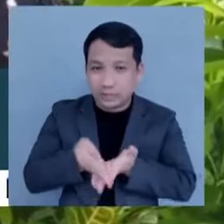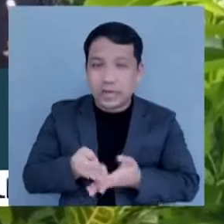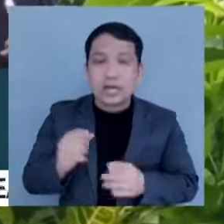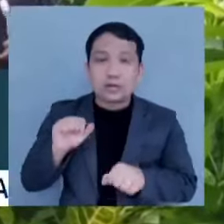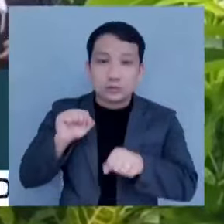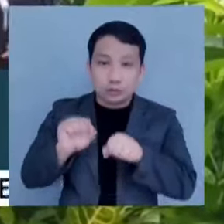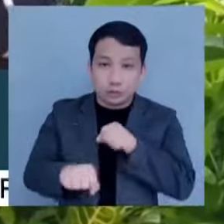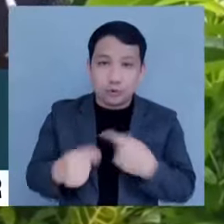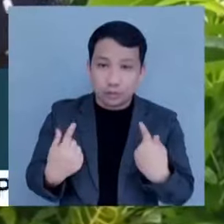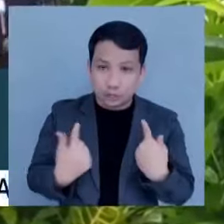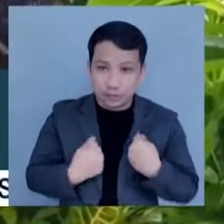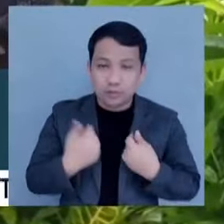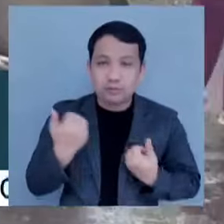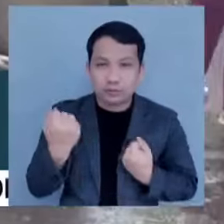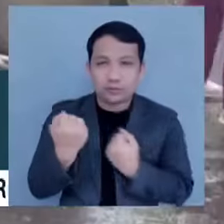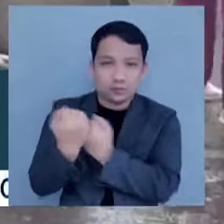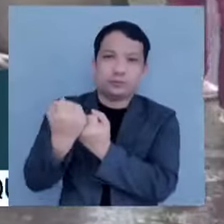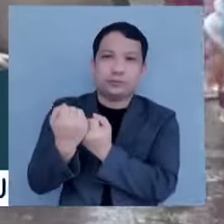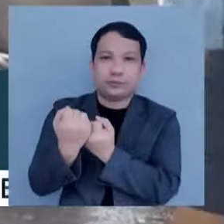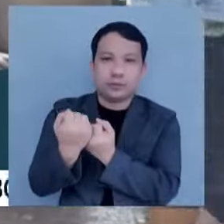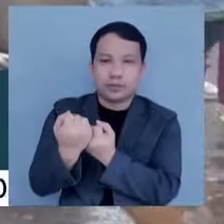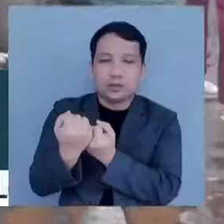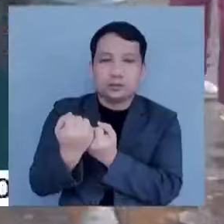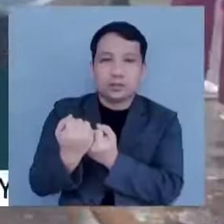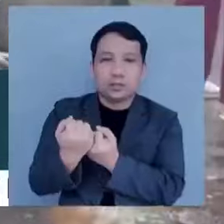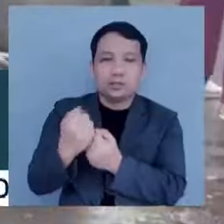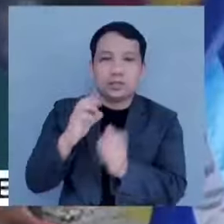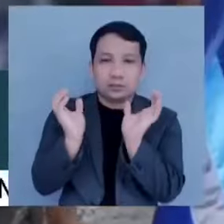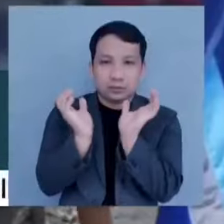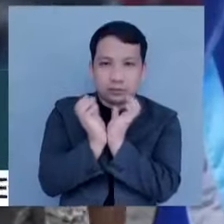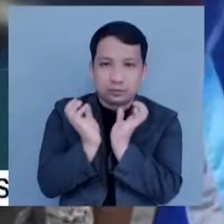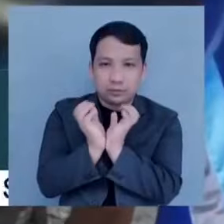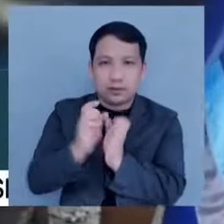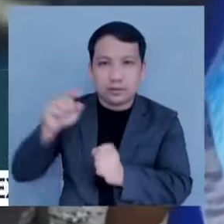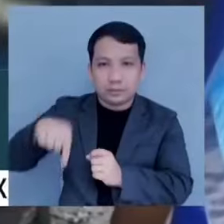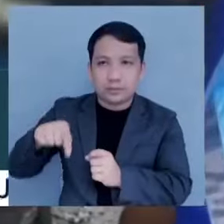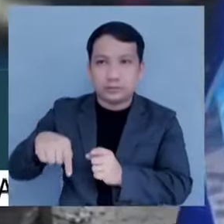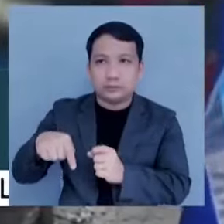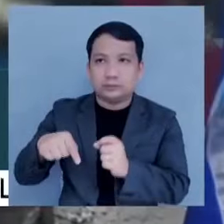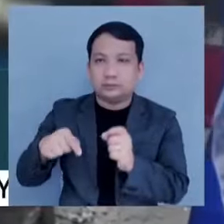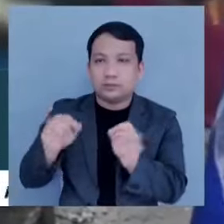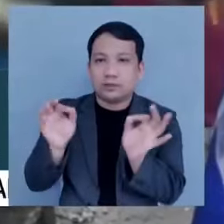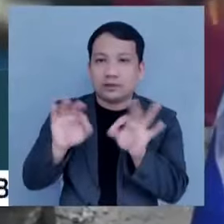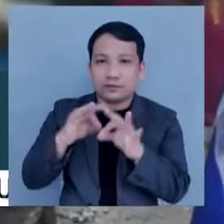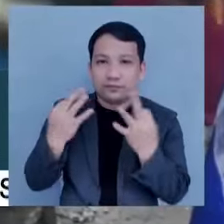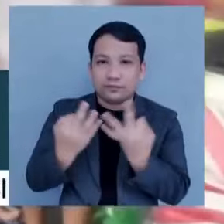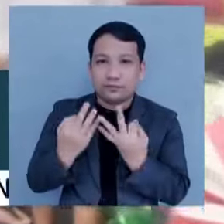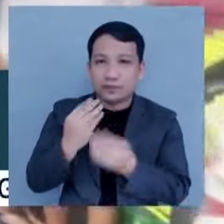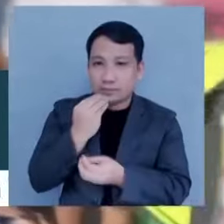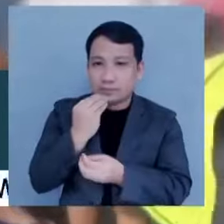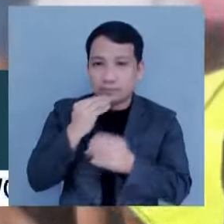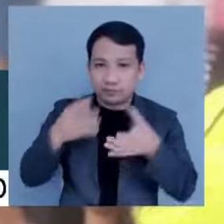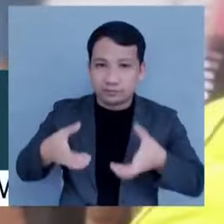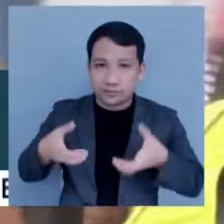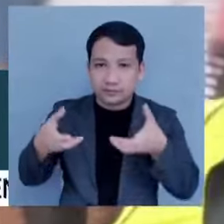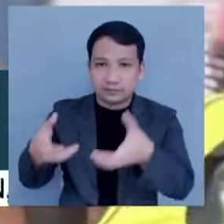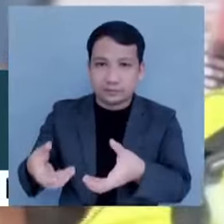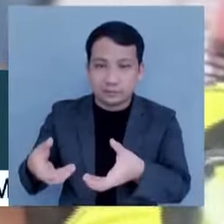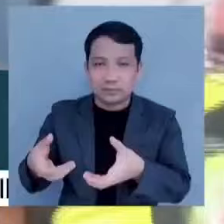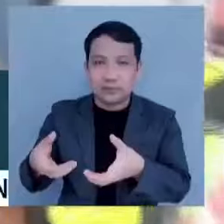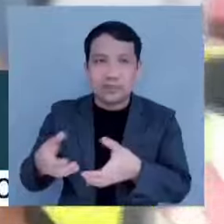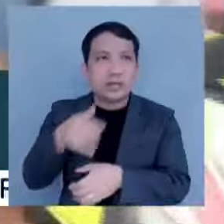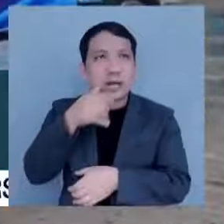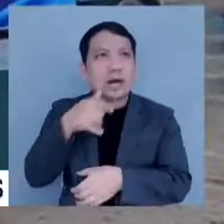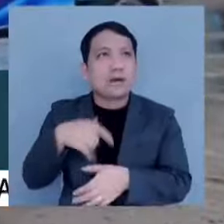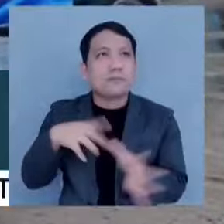their relief requirements by providing them with the necessary family food packs. As of yesterday, we've already distributed close